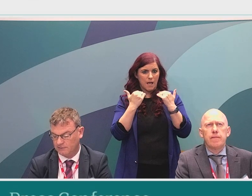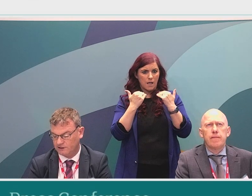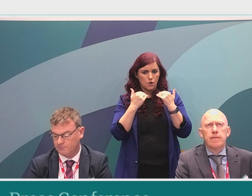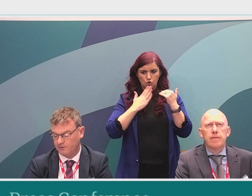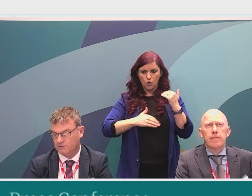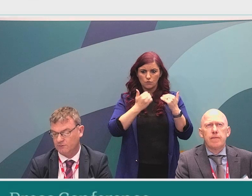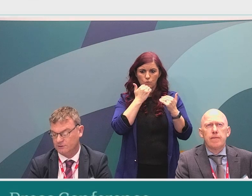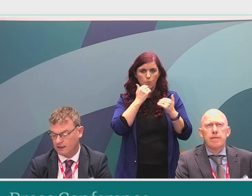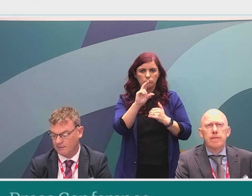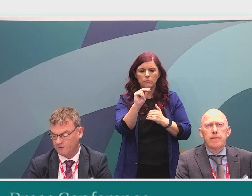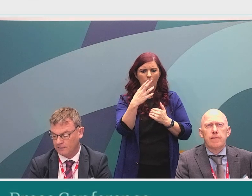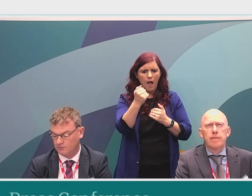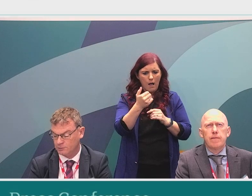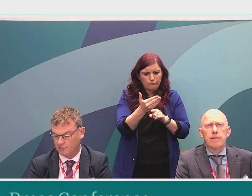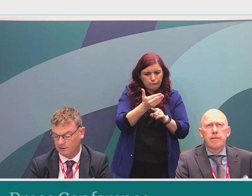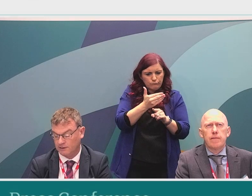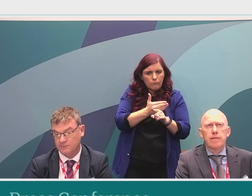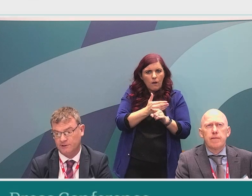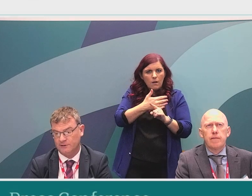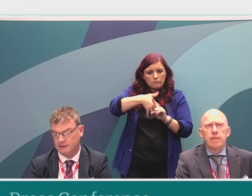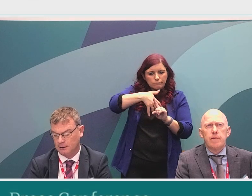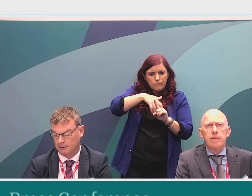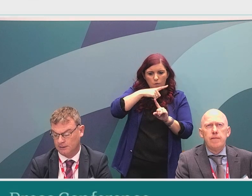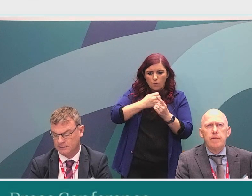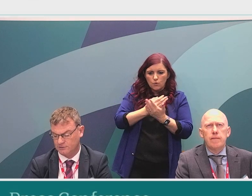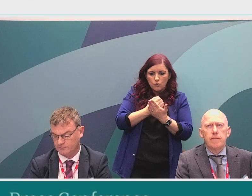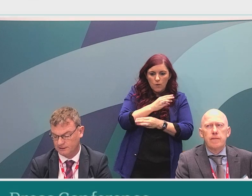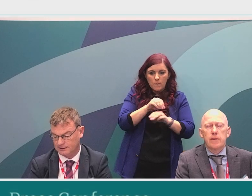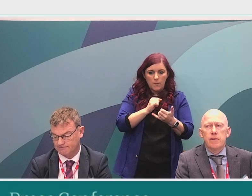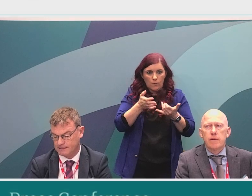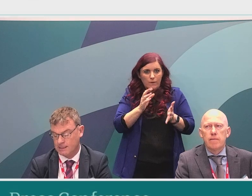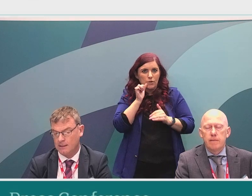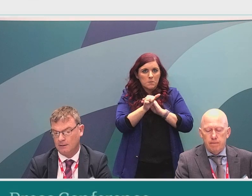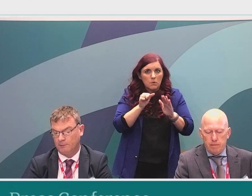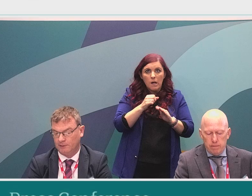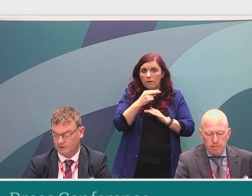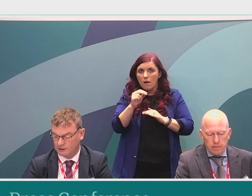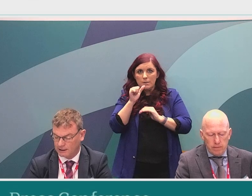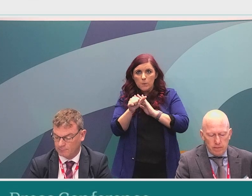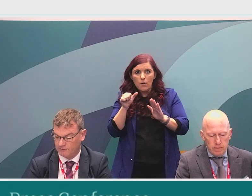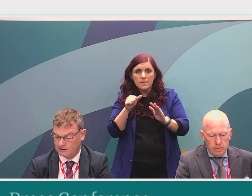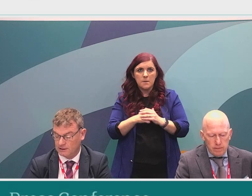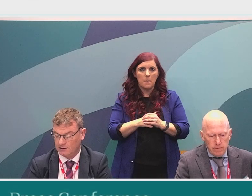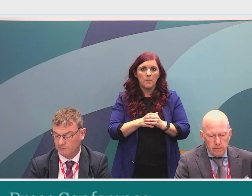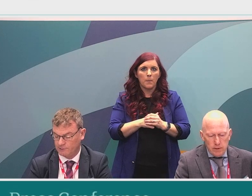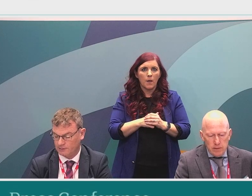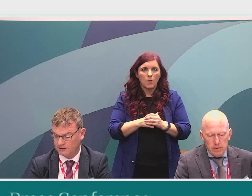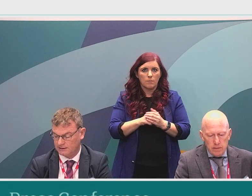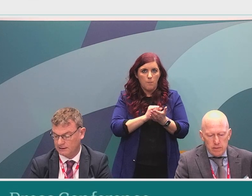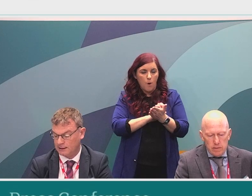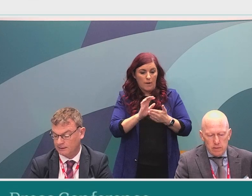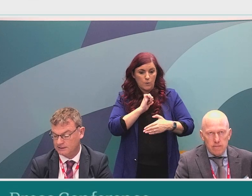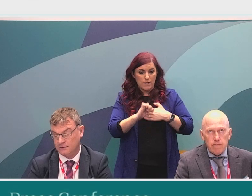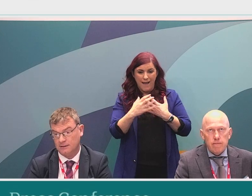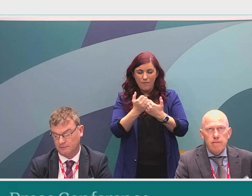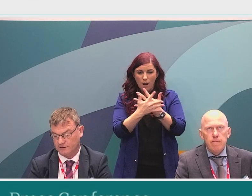to the lived experience of those who have and those who have not experienced kind of sexual violence. The publication today provides a lot of important detail